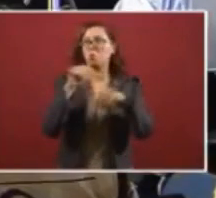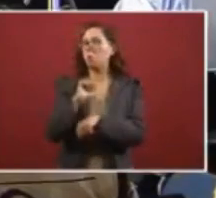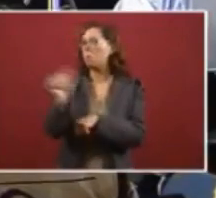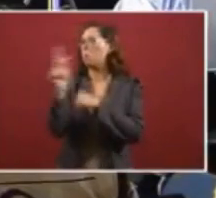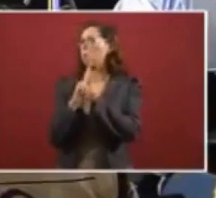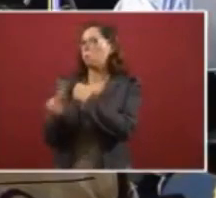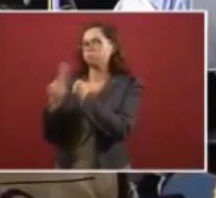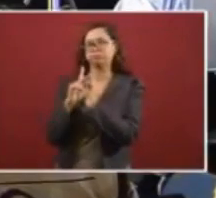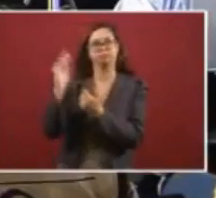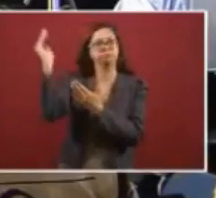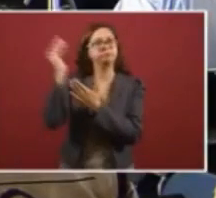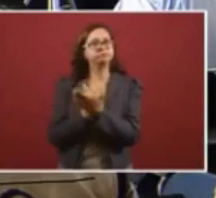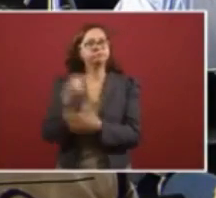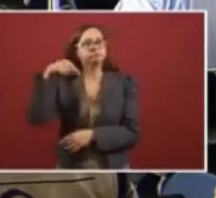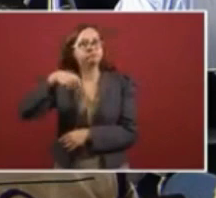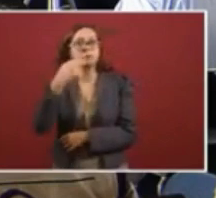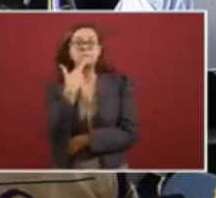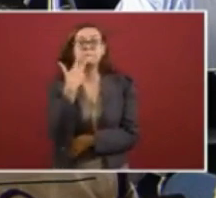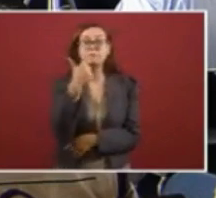macroeconomic